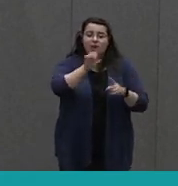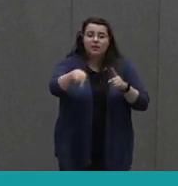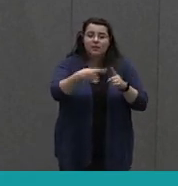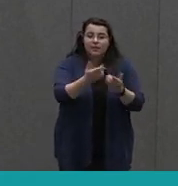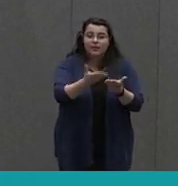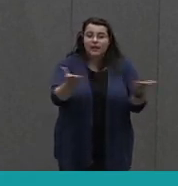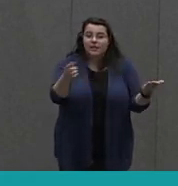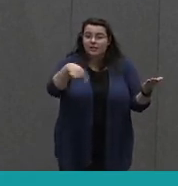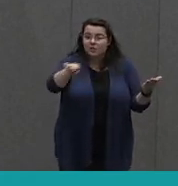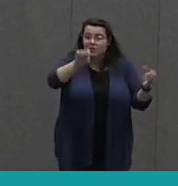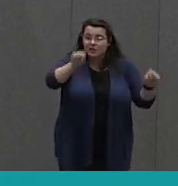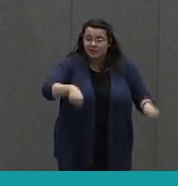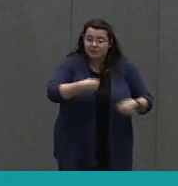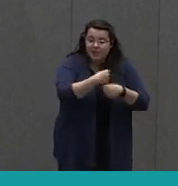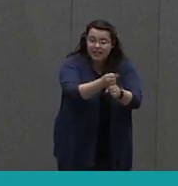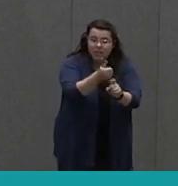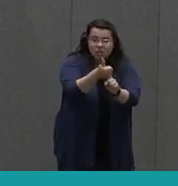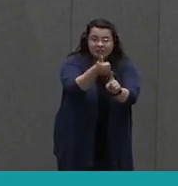large,